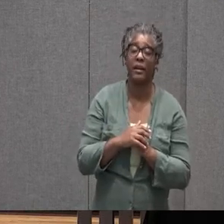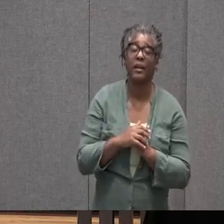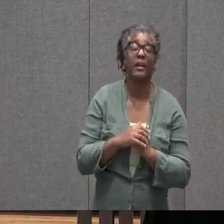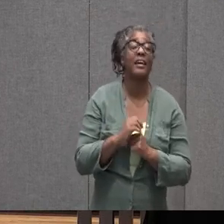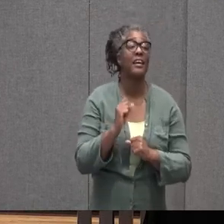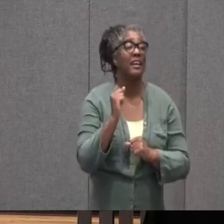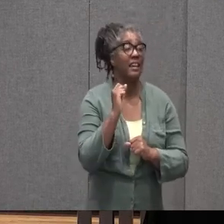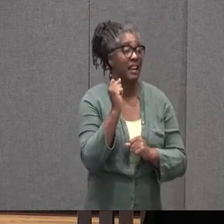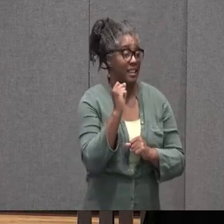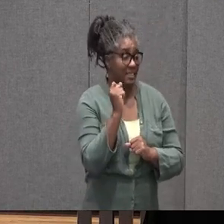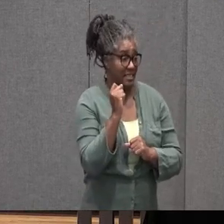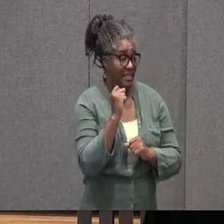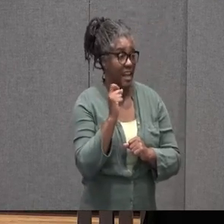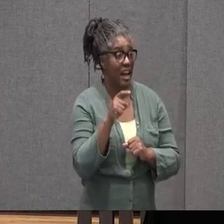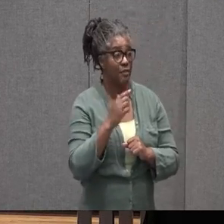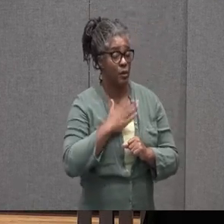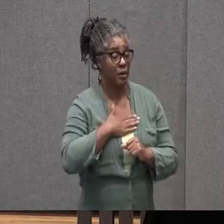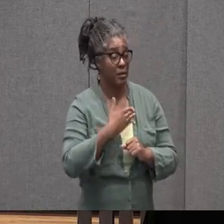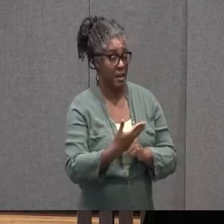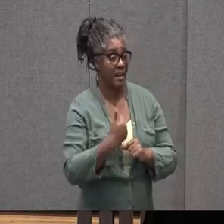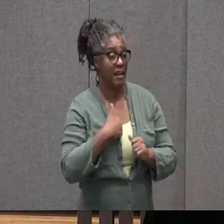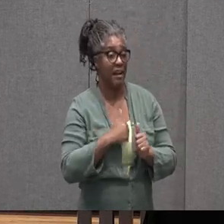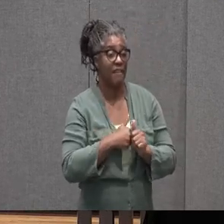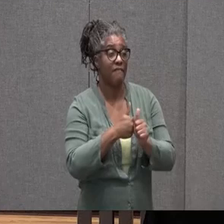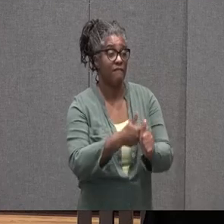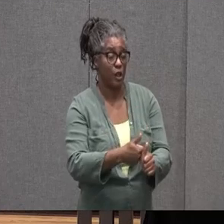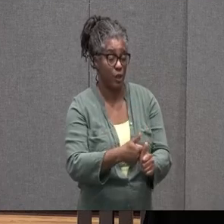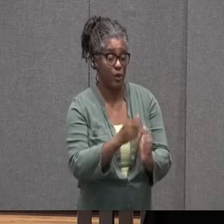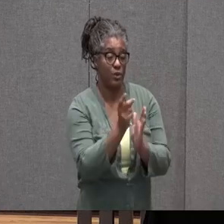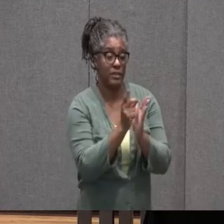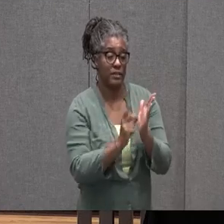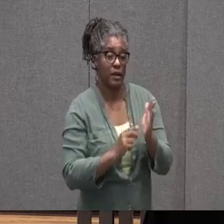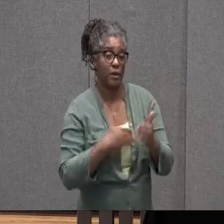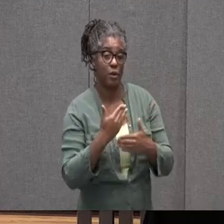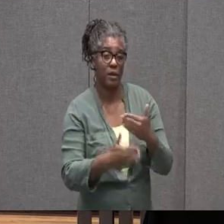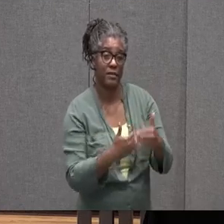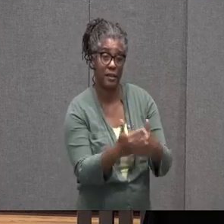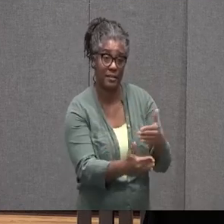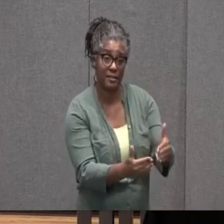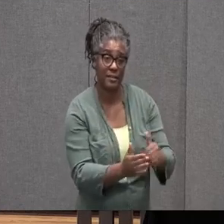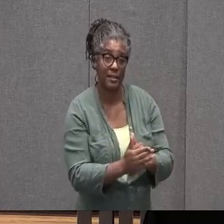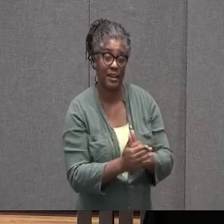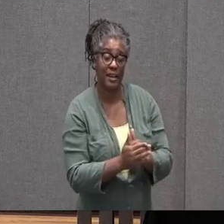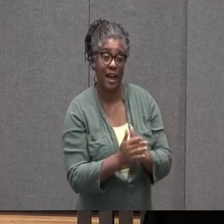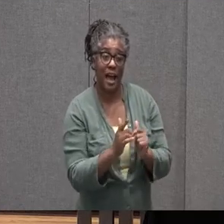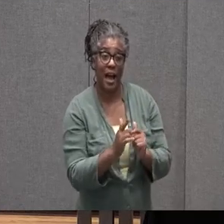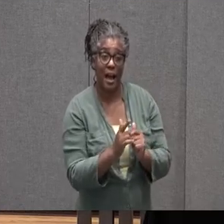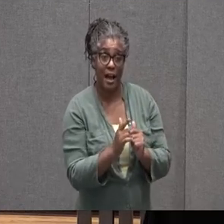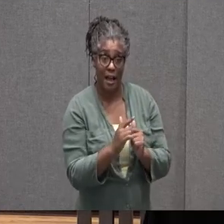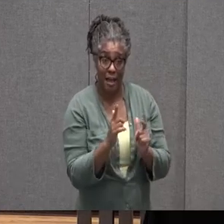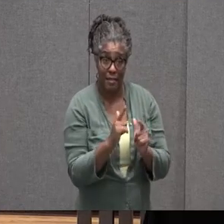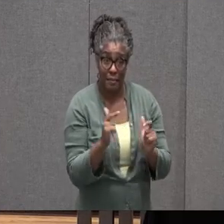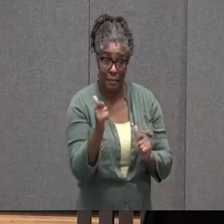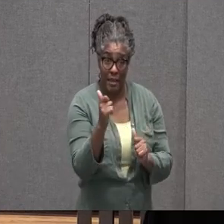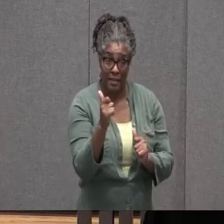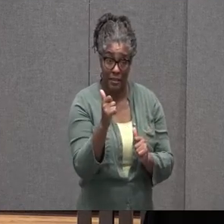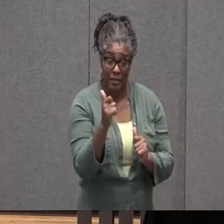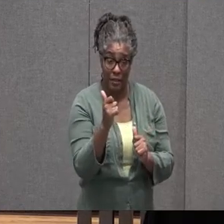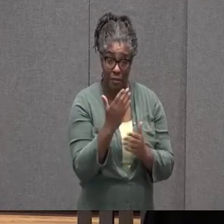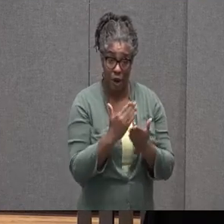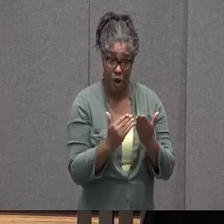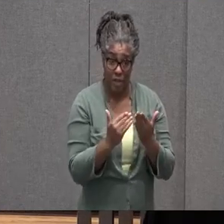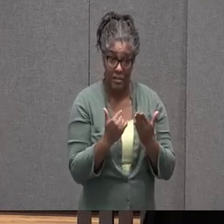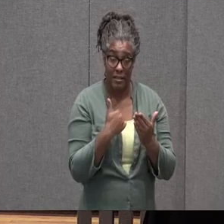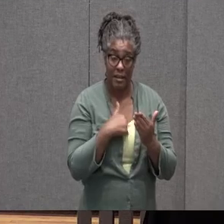admit, I followed the design process, and the biggest part that